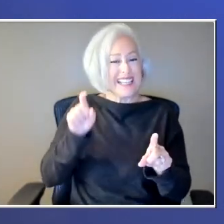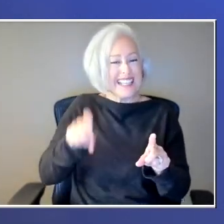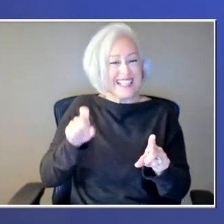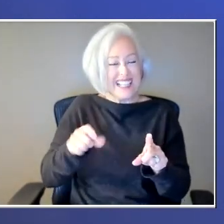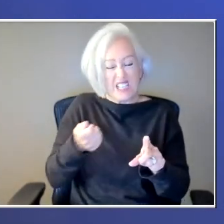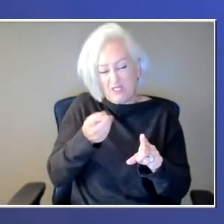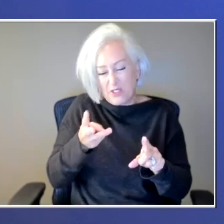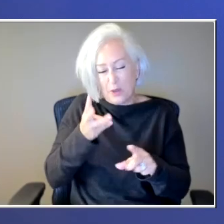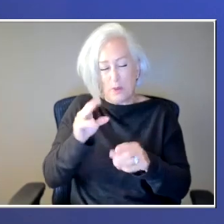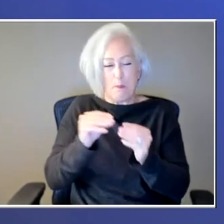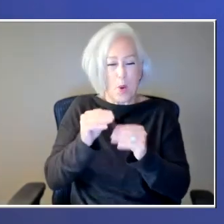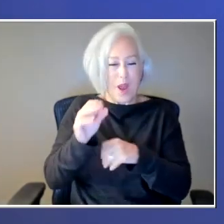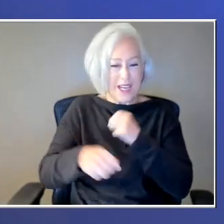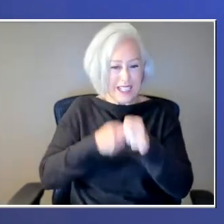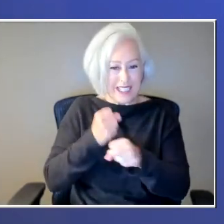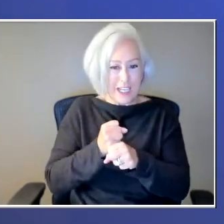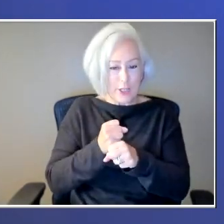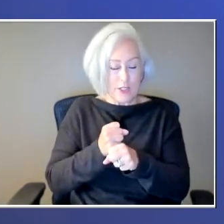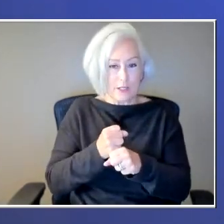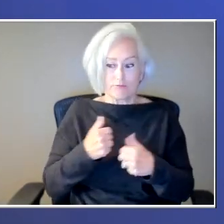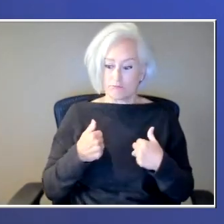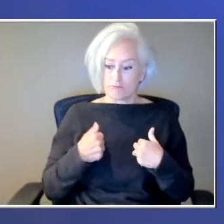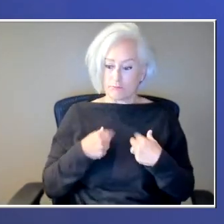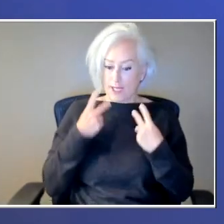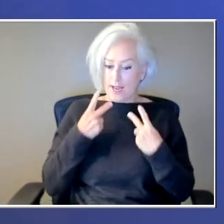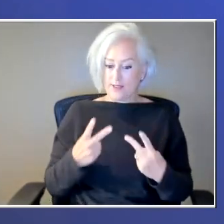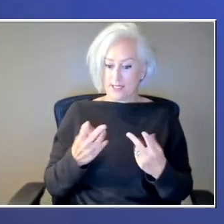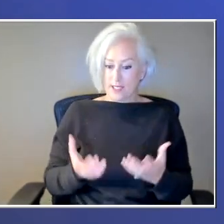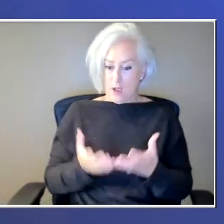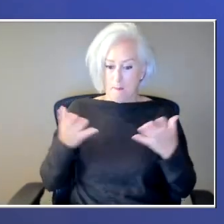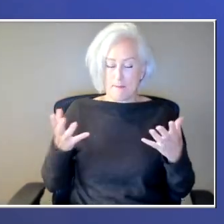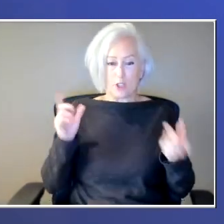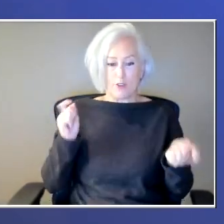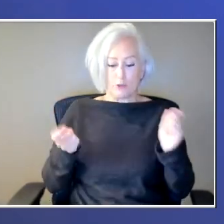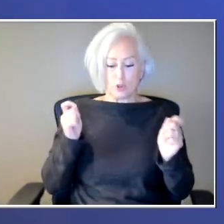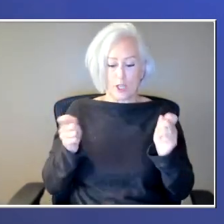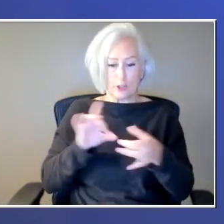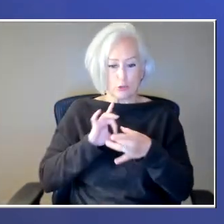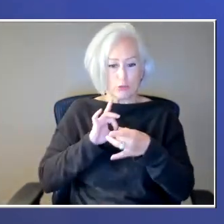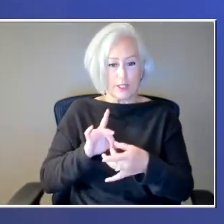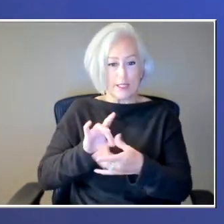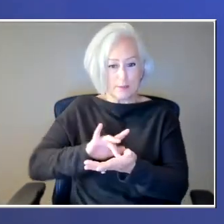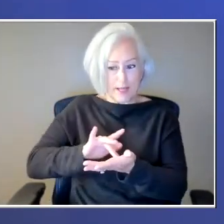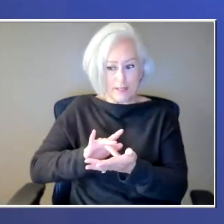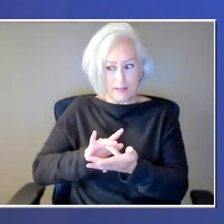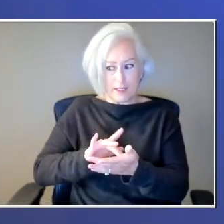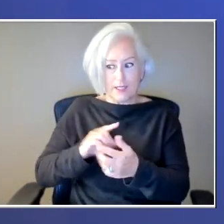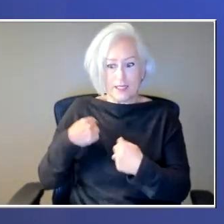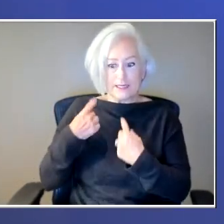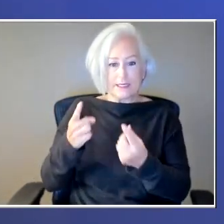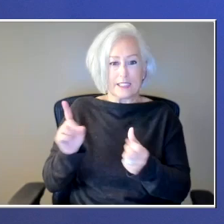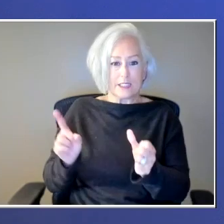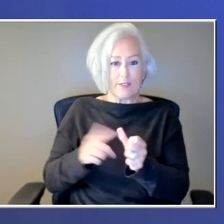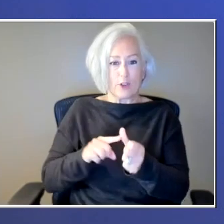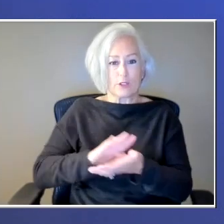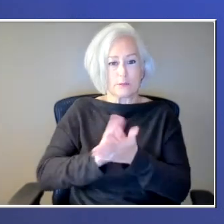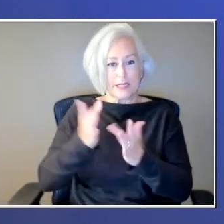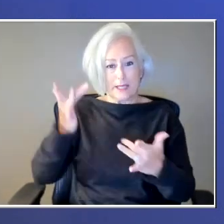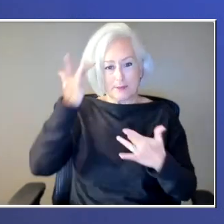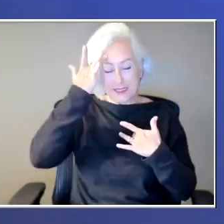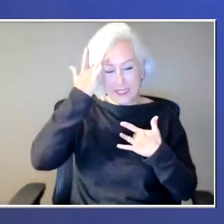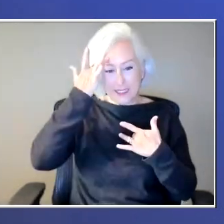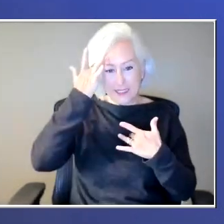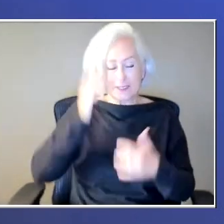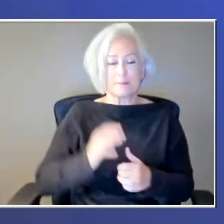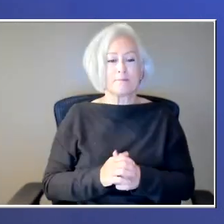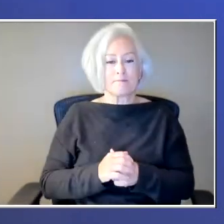years. And I've seen how much stuff has changed since he first got sick. And